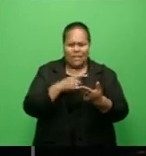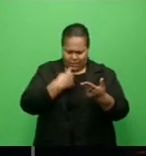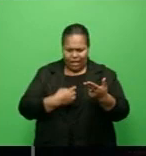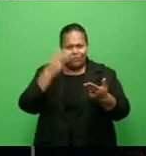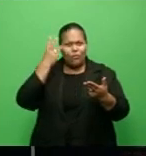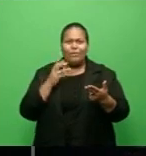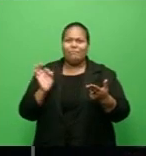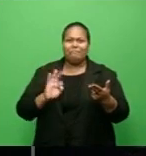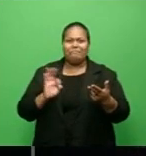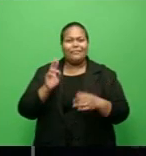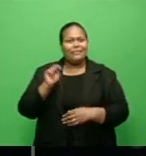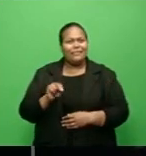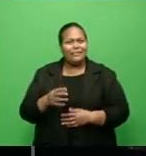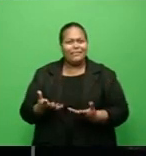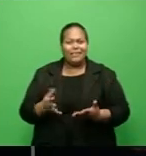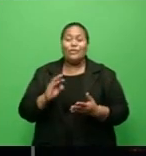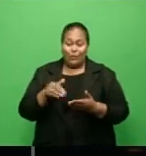through COVID-19.